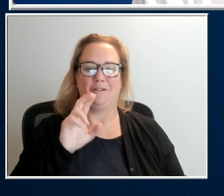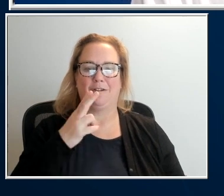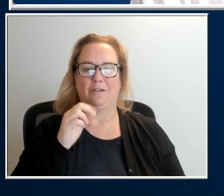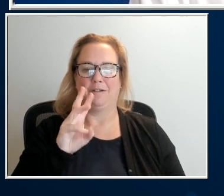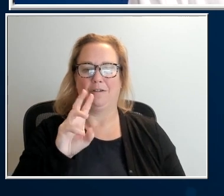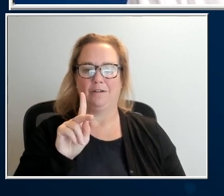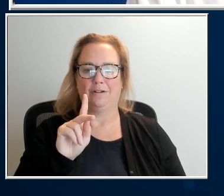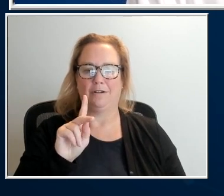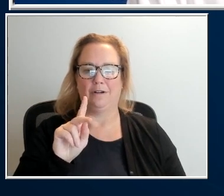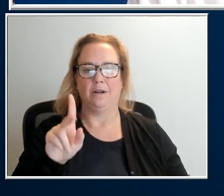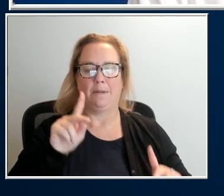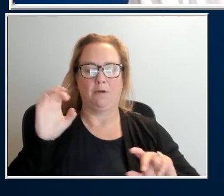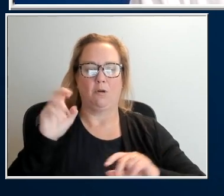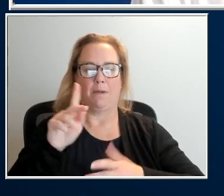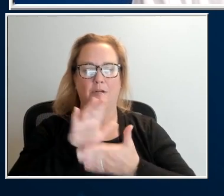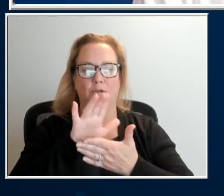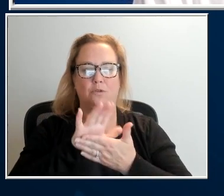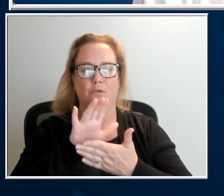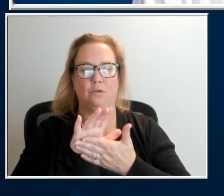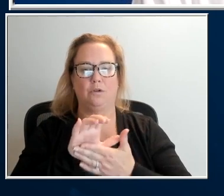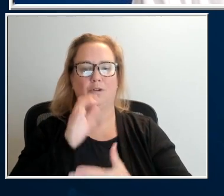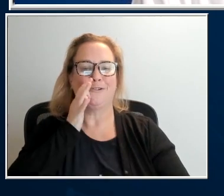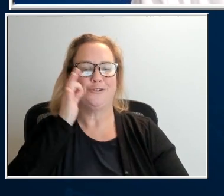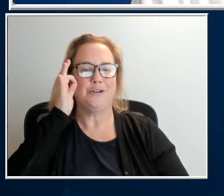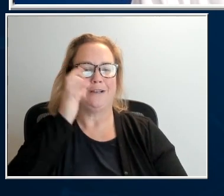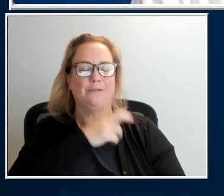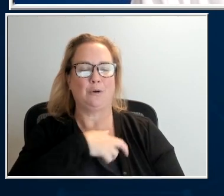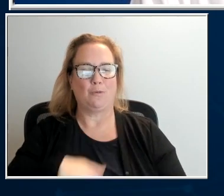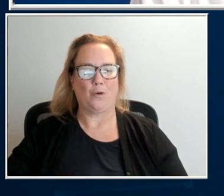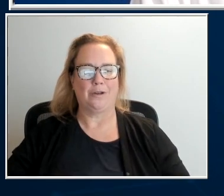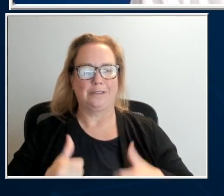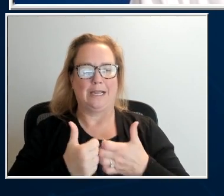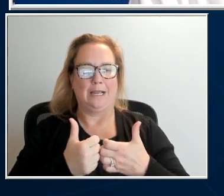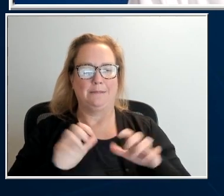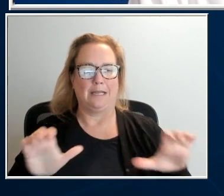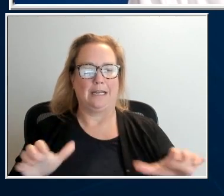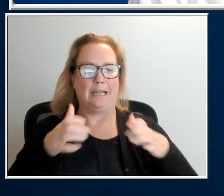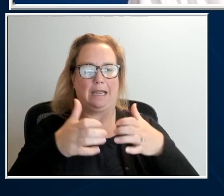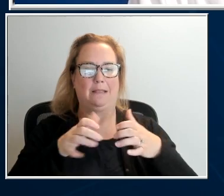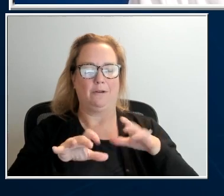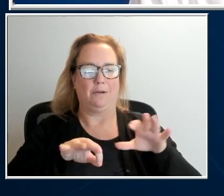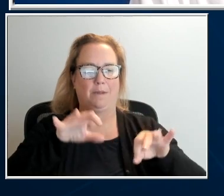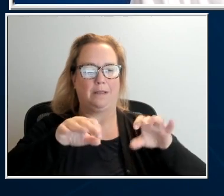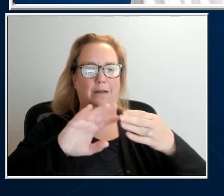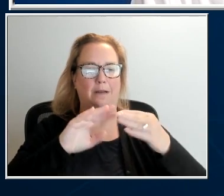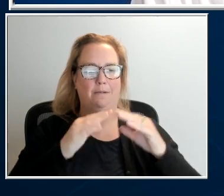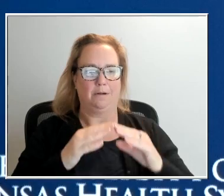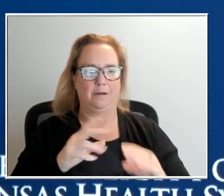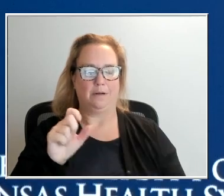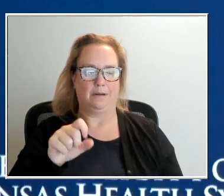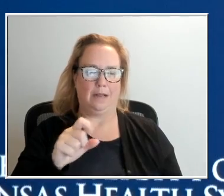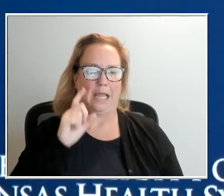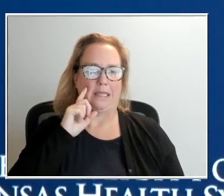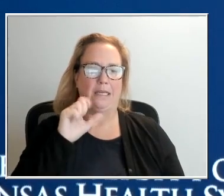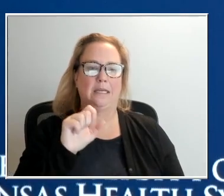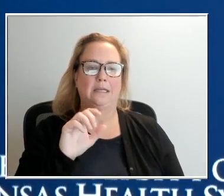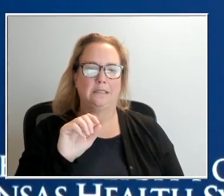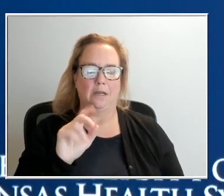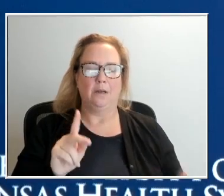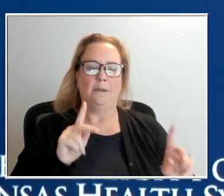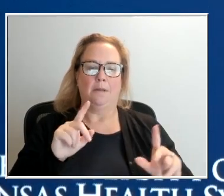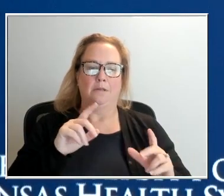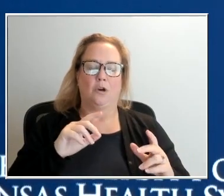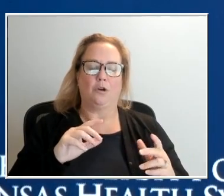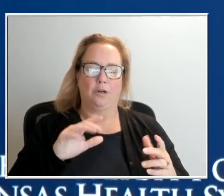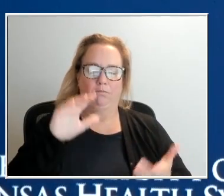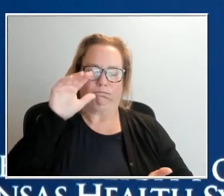back to school or maybe go to some Chiefs and Royals games and started gathering, things picked up a little bit. So. I think so, but hopefully it's starting to cool down now.